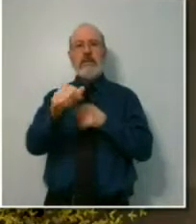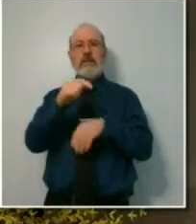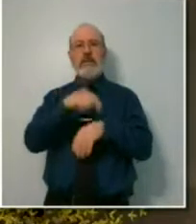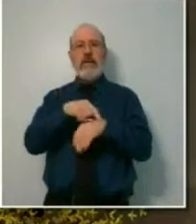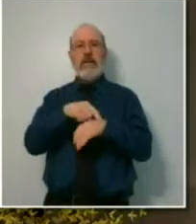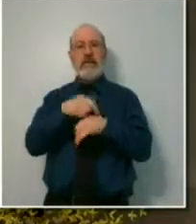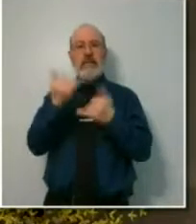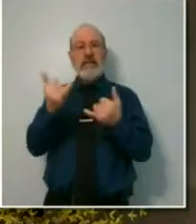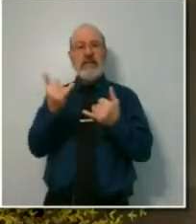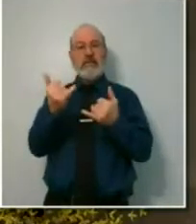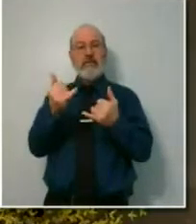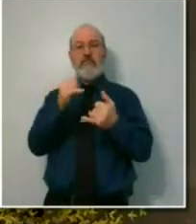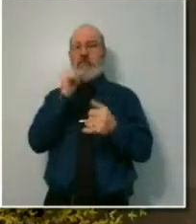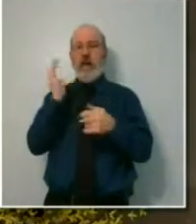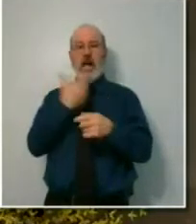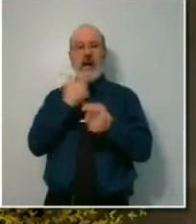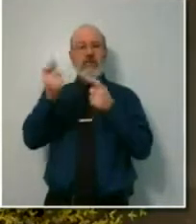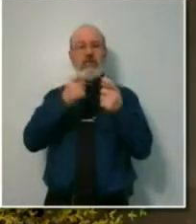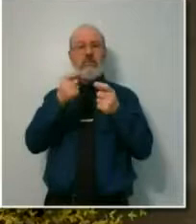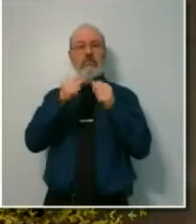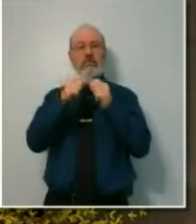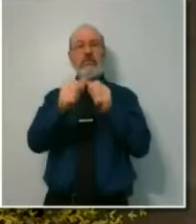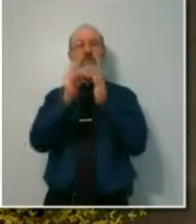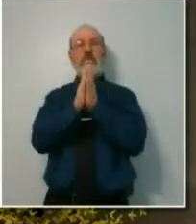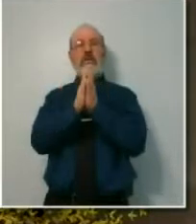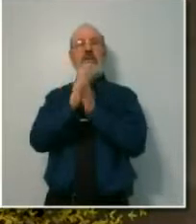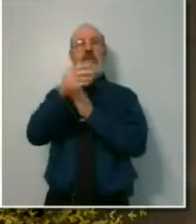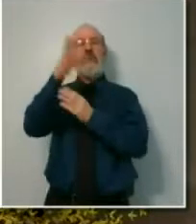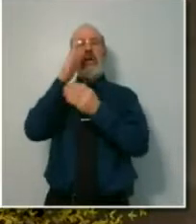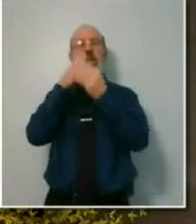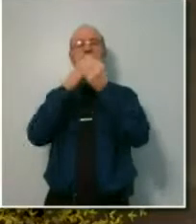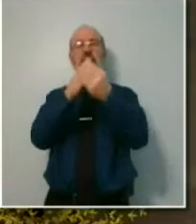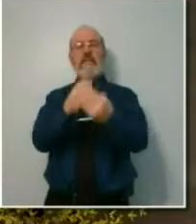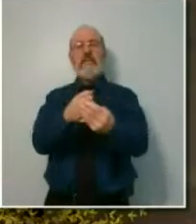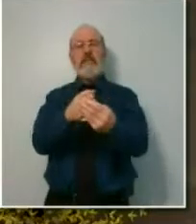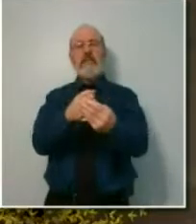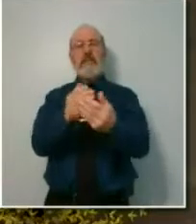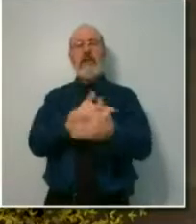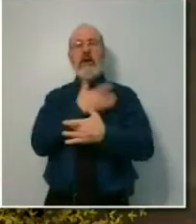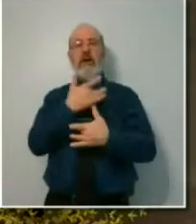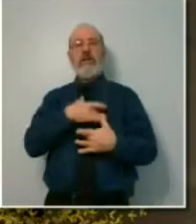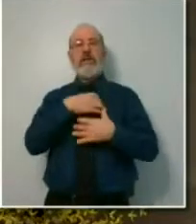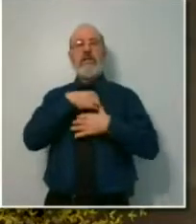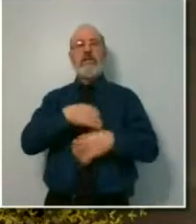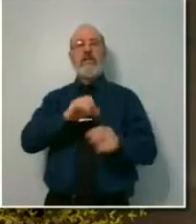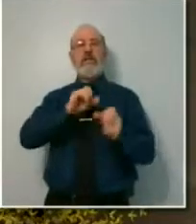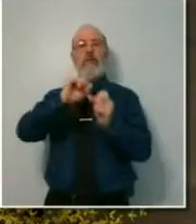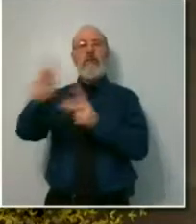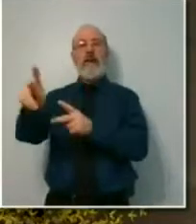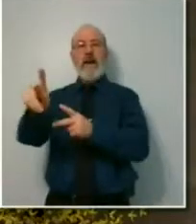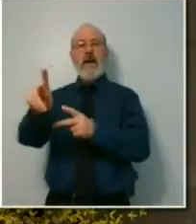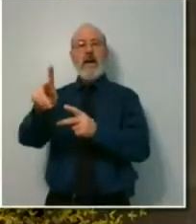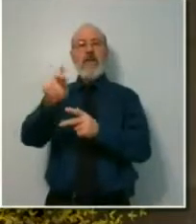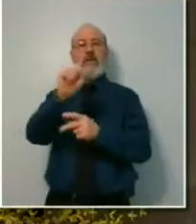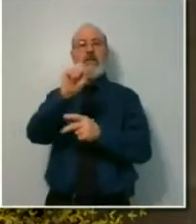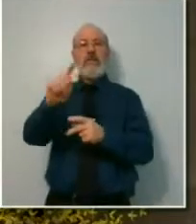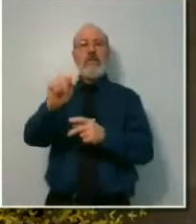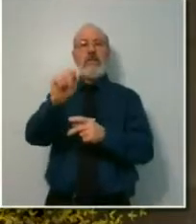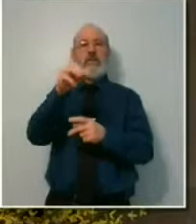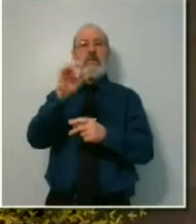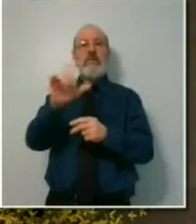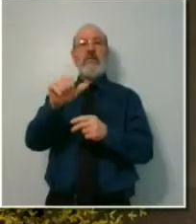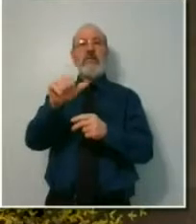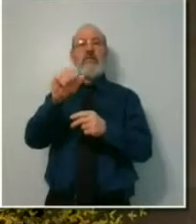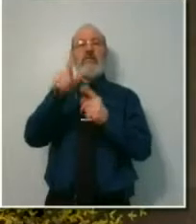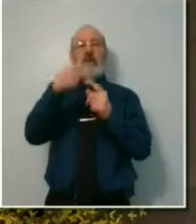control, but we continue to pray for God's leading. Our heart's desire is to be back in St. Lucia as soon as the Lord leads and allows us